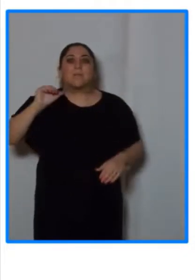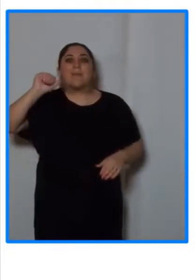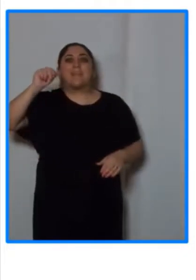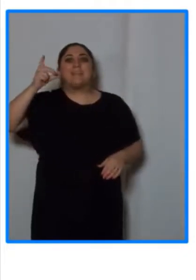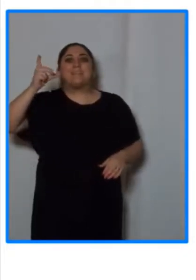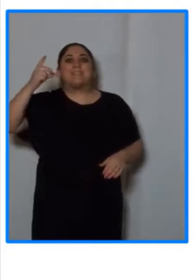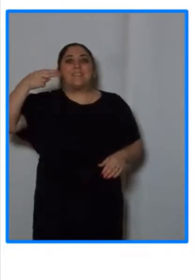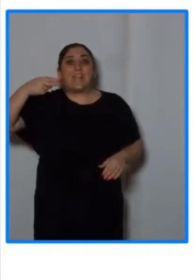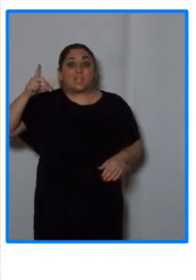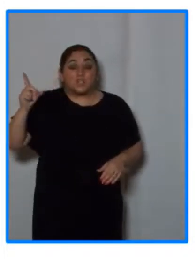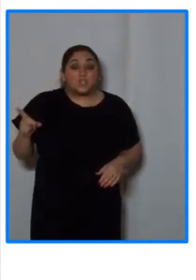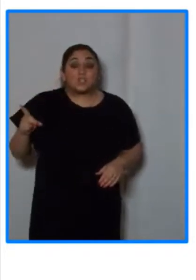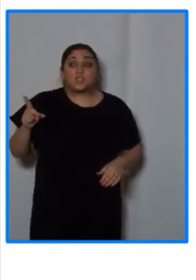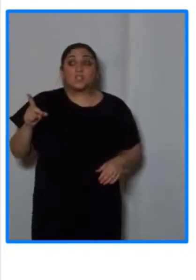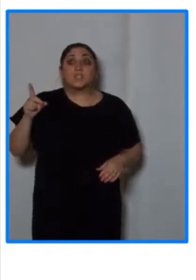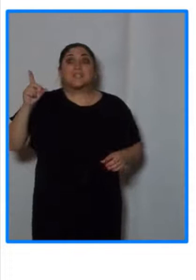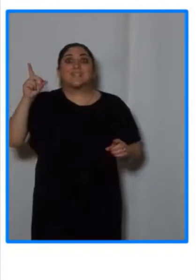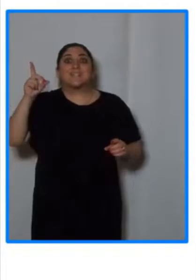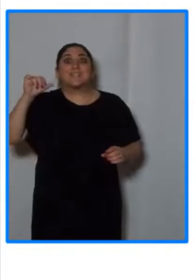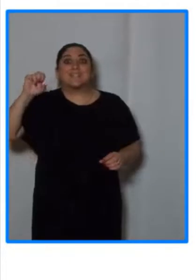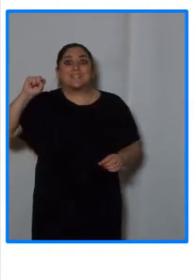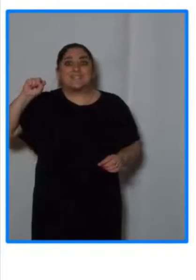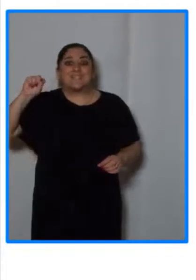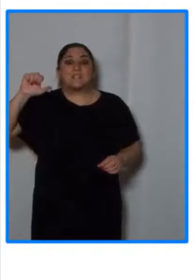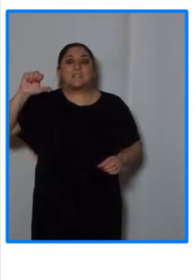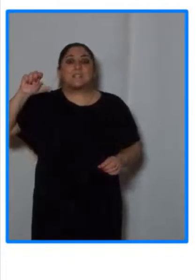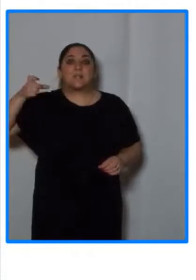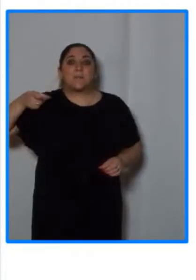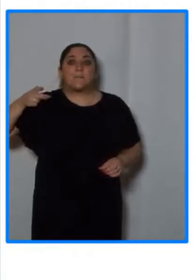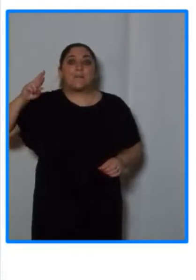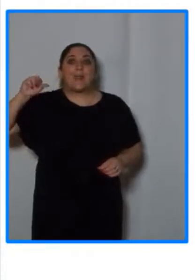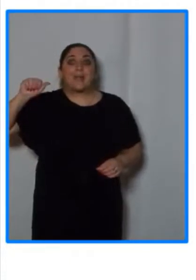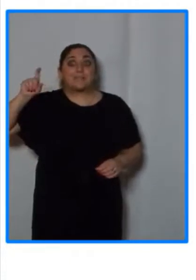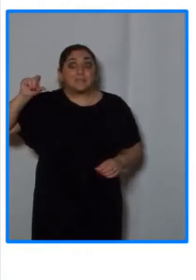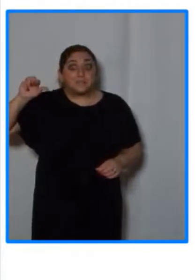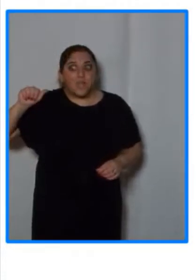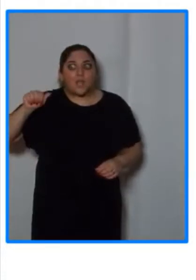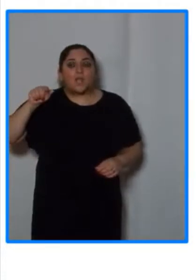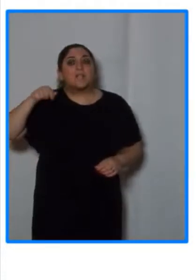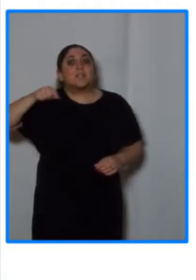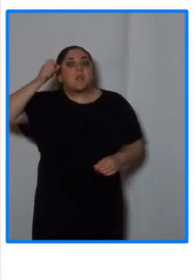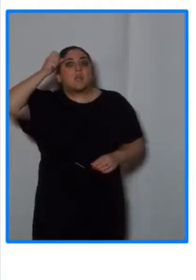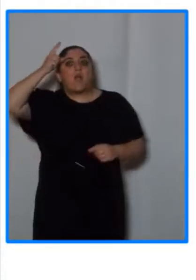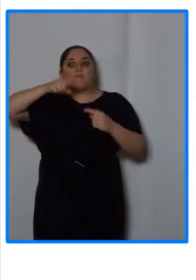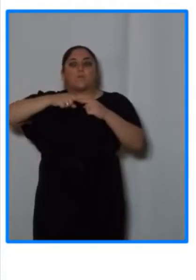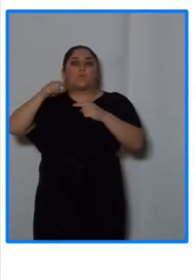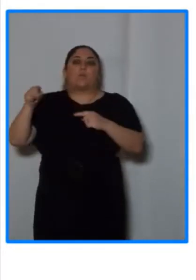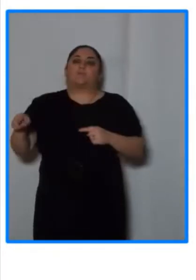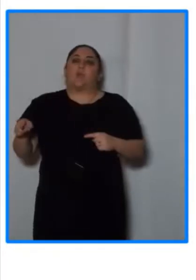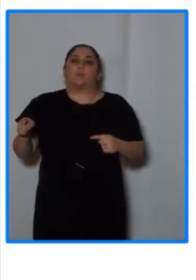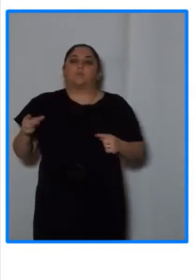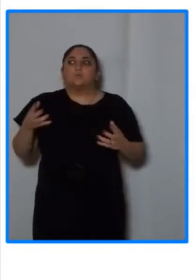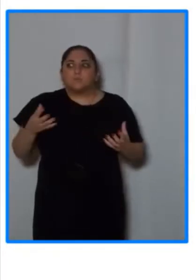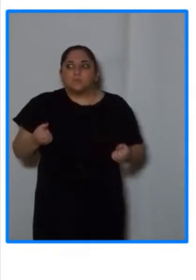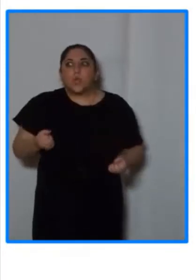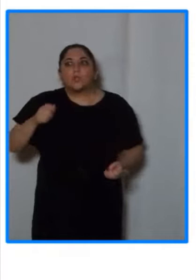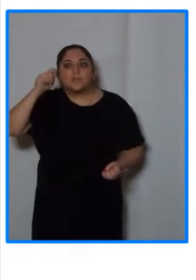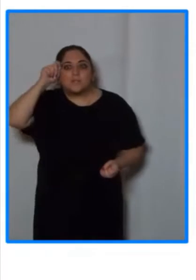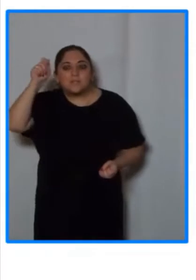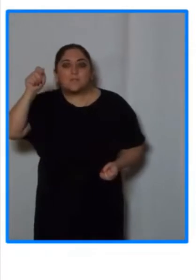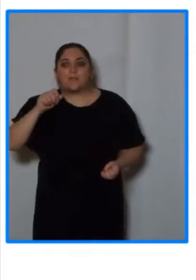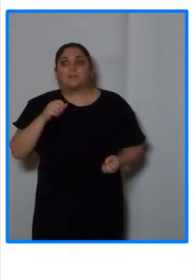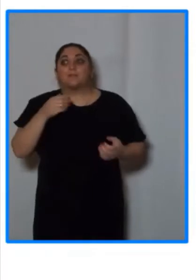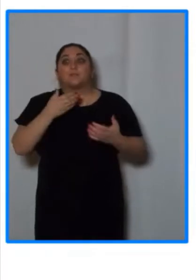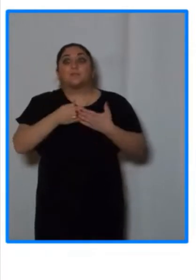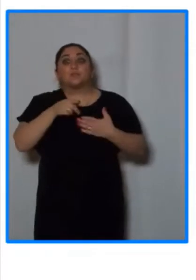conditions are being recognized in youth earlier. There's a big risk you are unintentionally excluding these people who want to engage with you and buy your